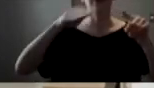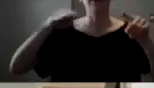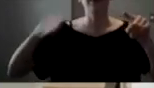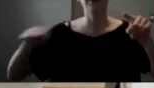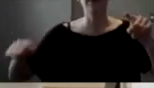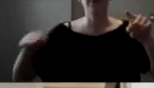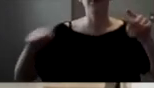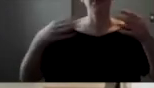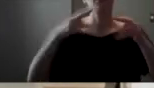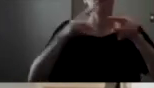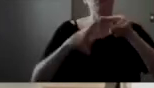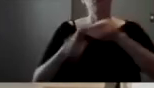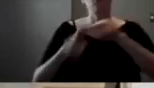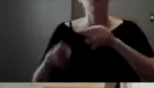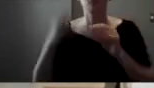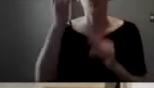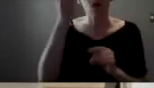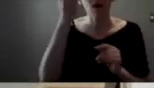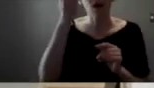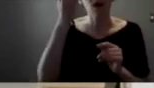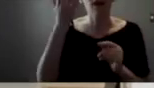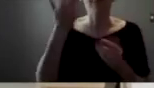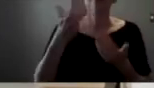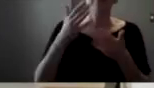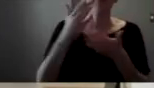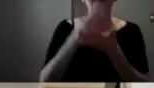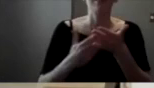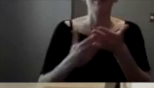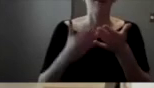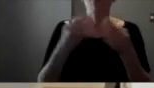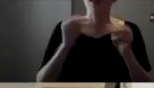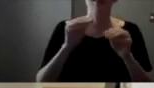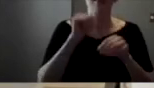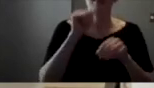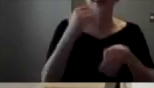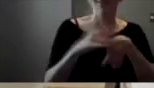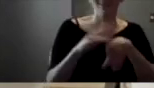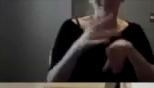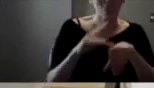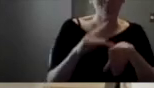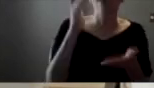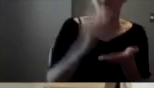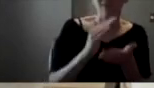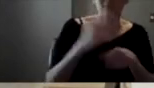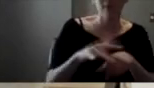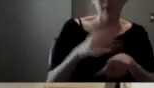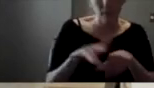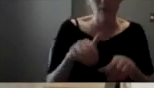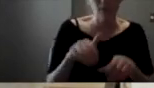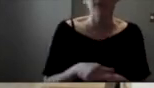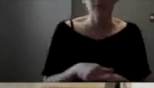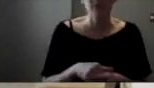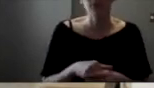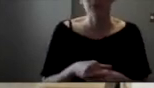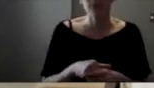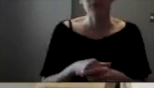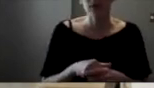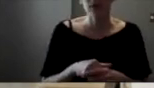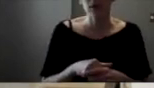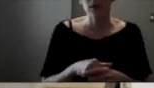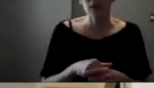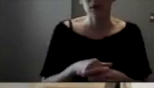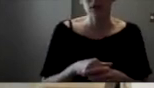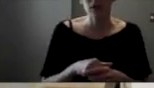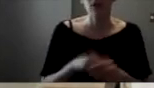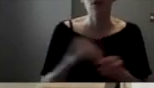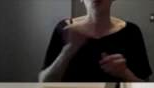including availability of some of the method itself. But we also do recognize that from evidence on